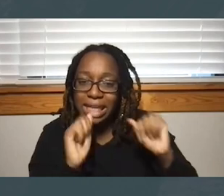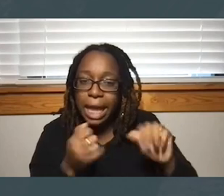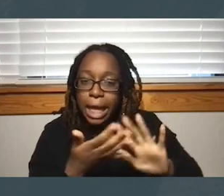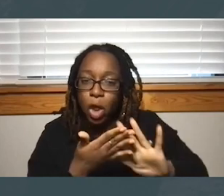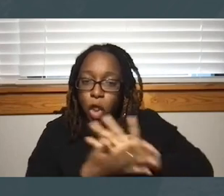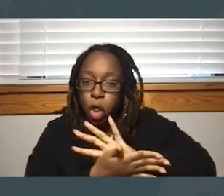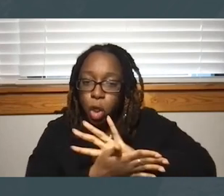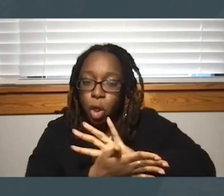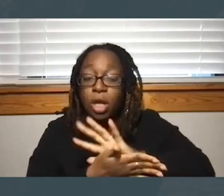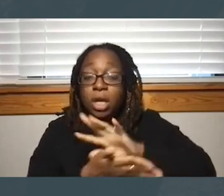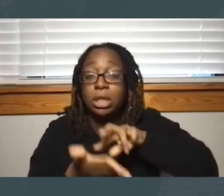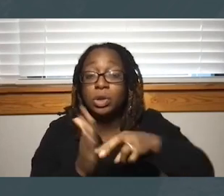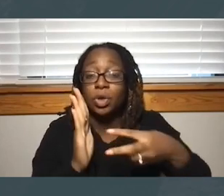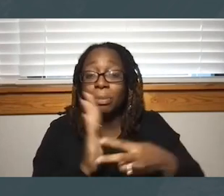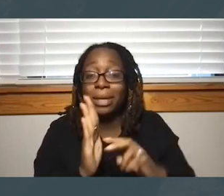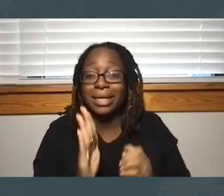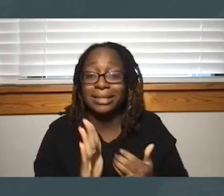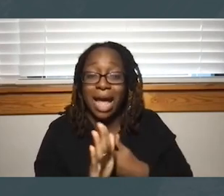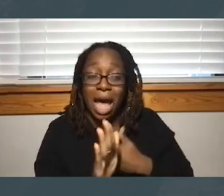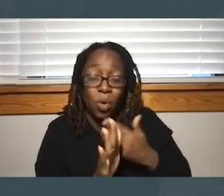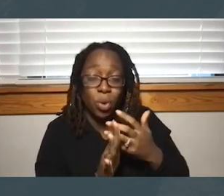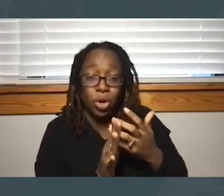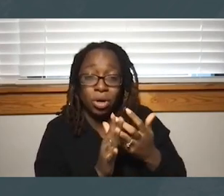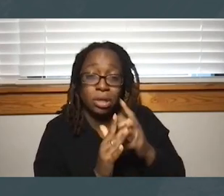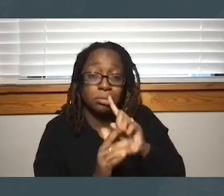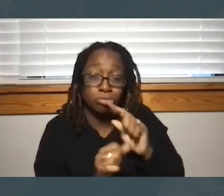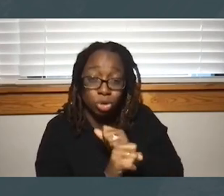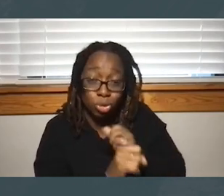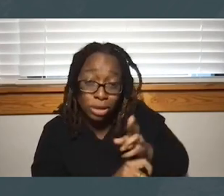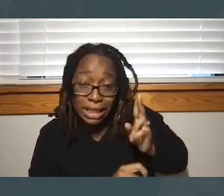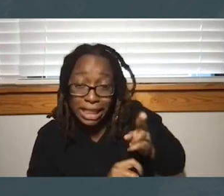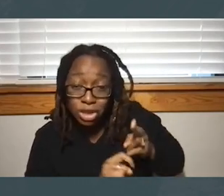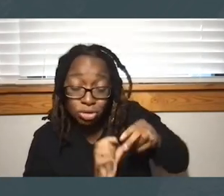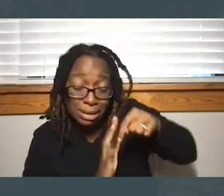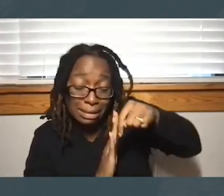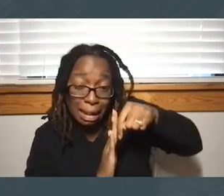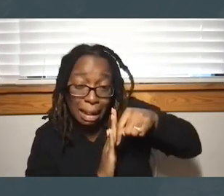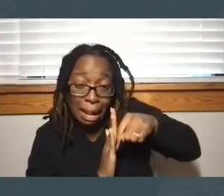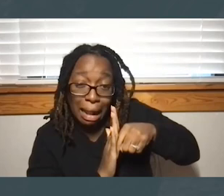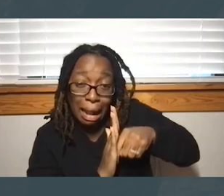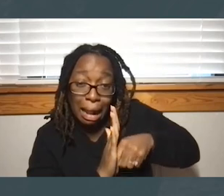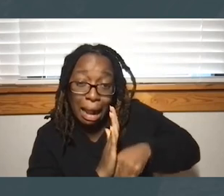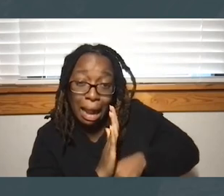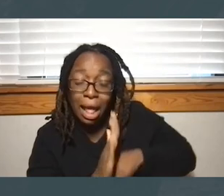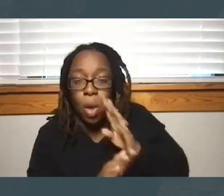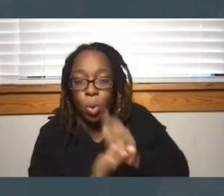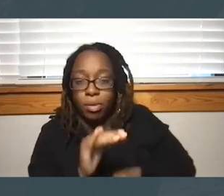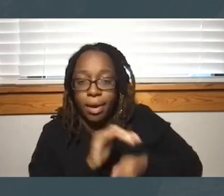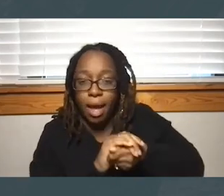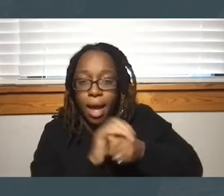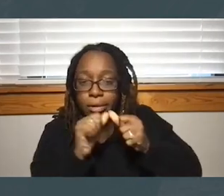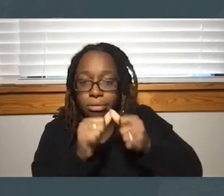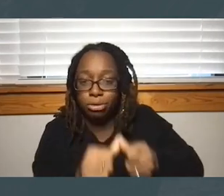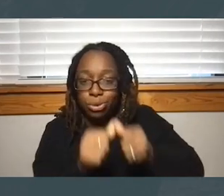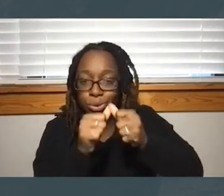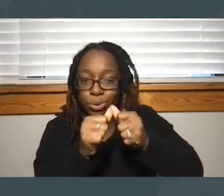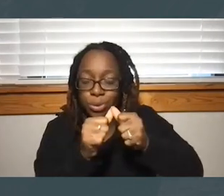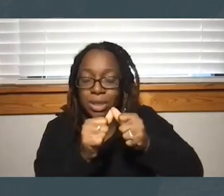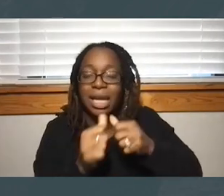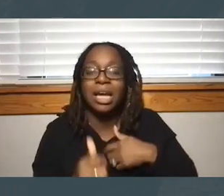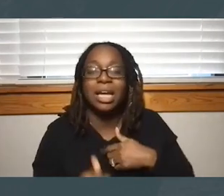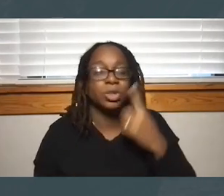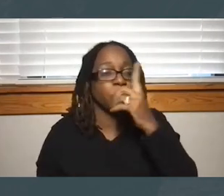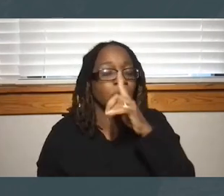roots of these movements. And I know that the US is not, it finds